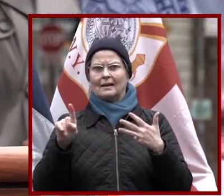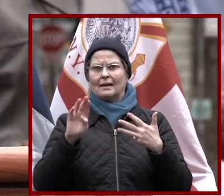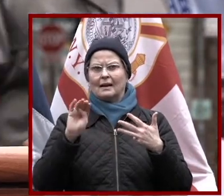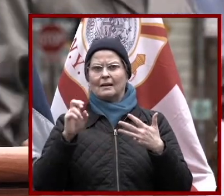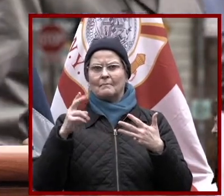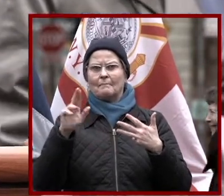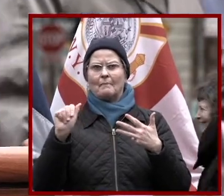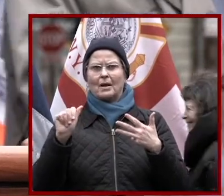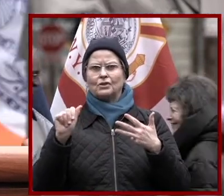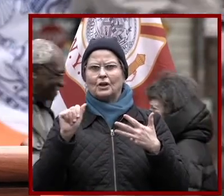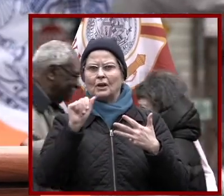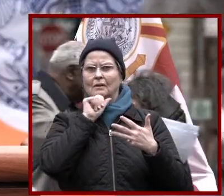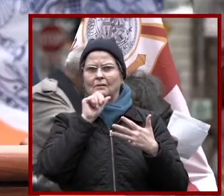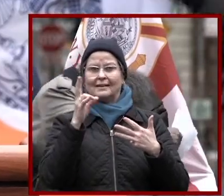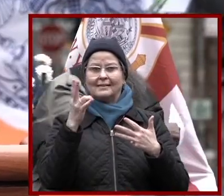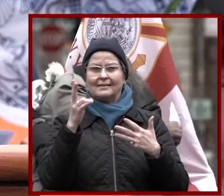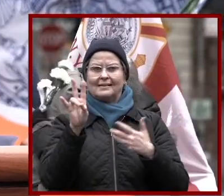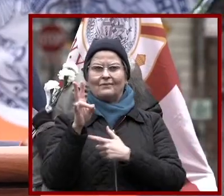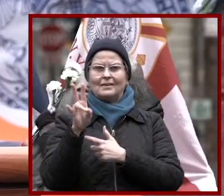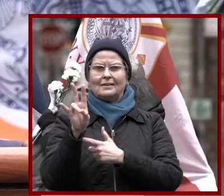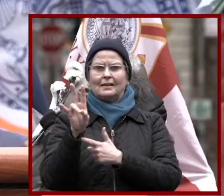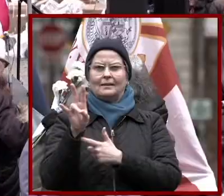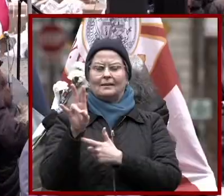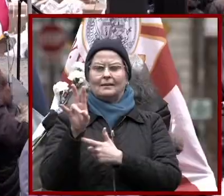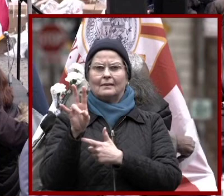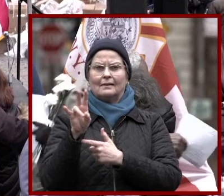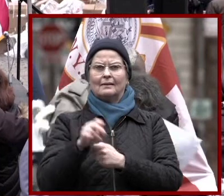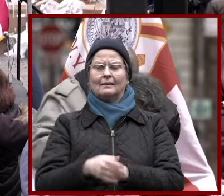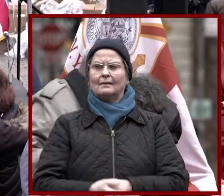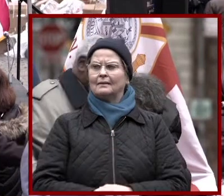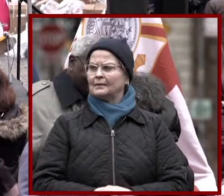Masha Gerstein, age 17.